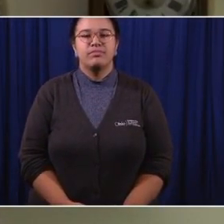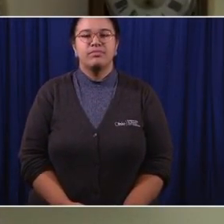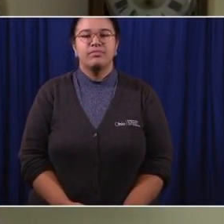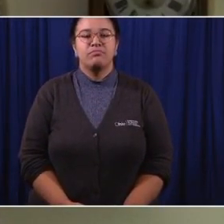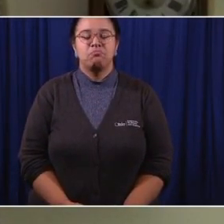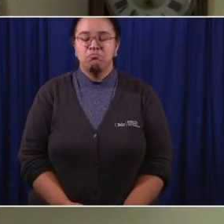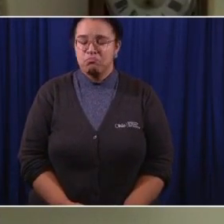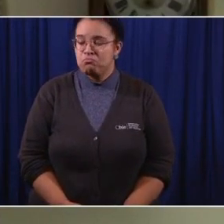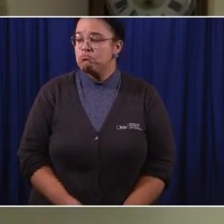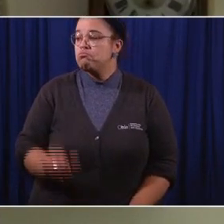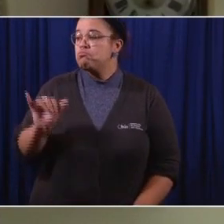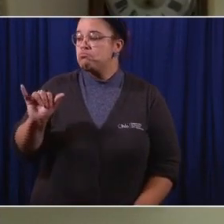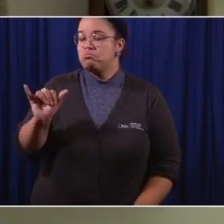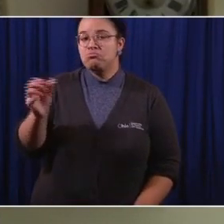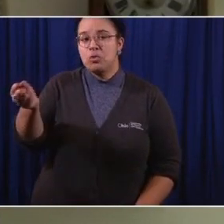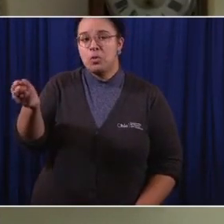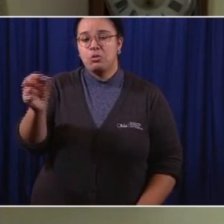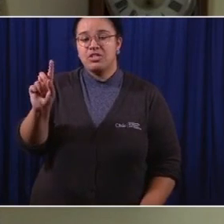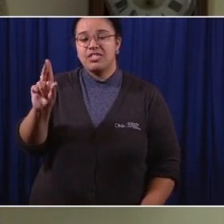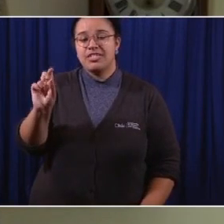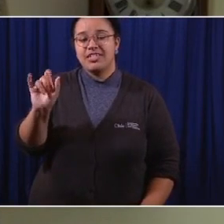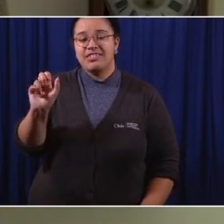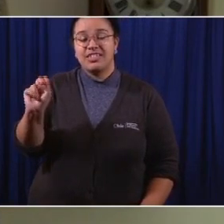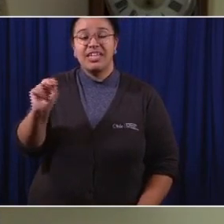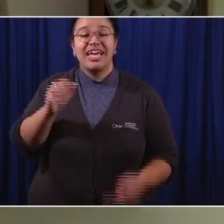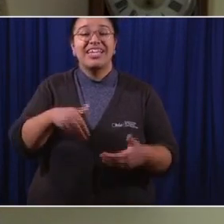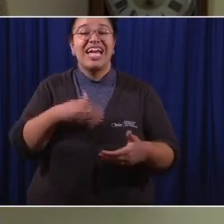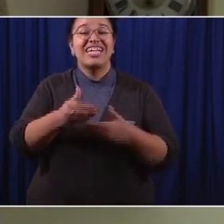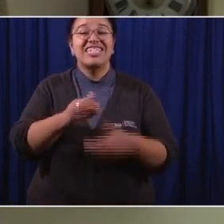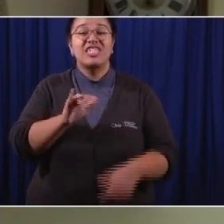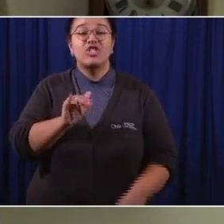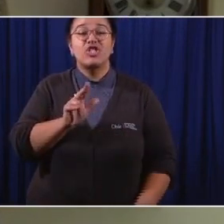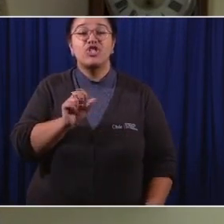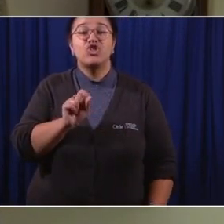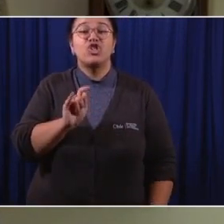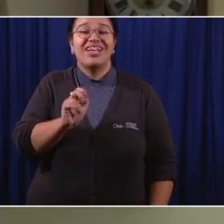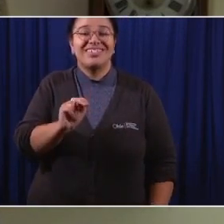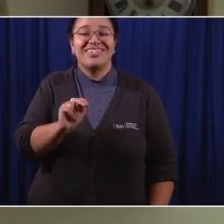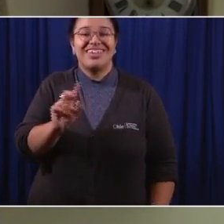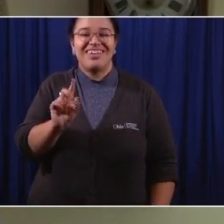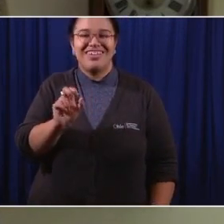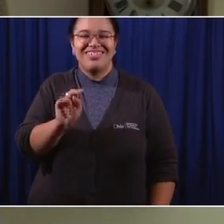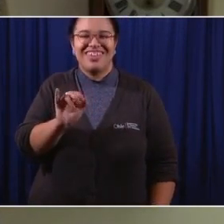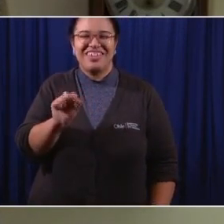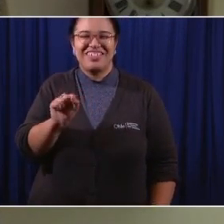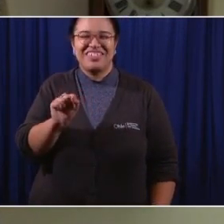All right, we'll skip Dustin. Next question is from Justin Dennis at mahoningmatters.com.